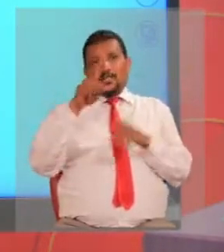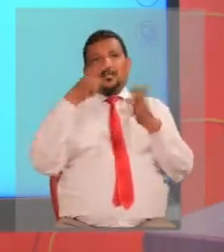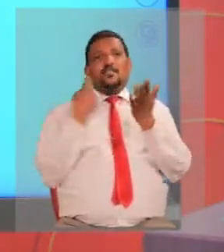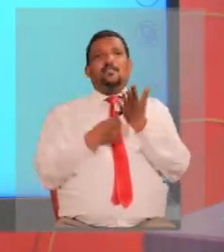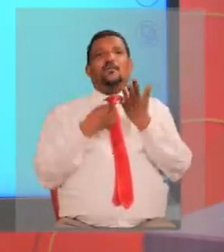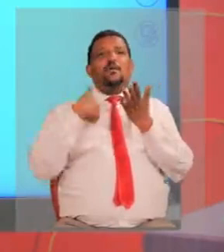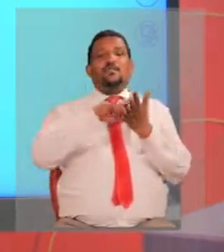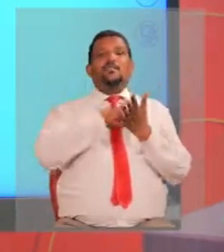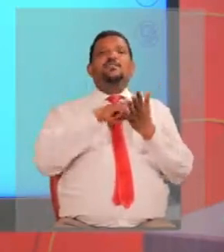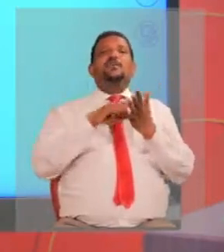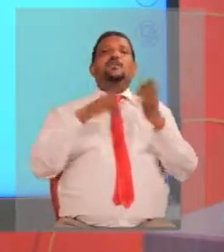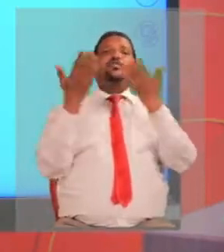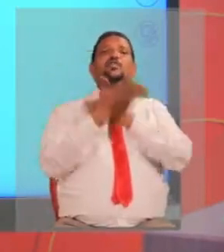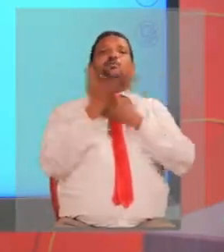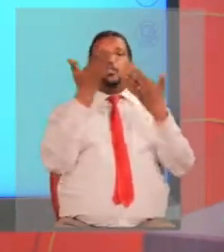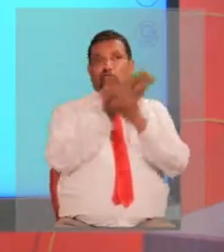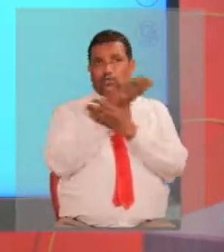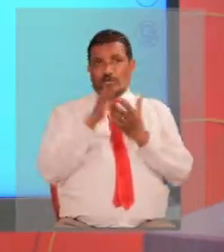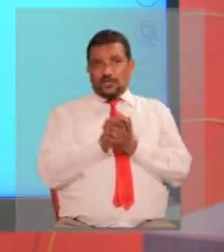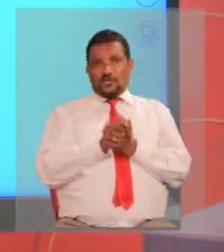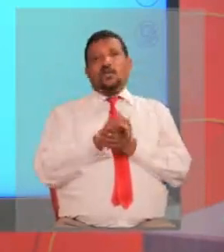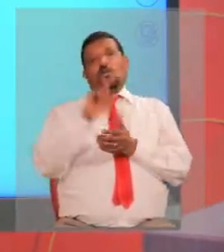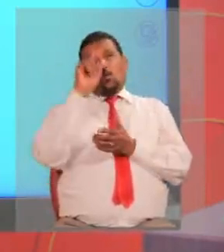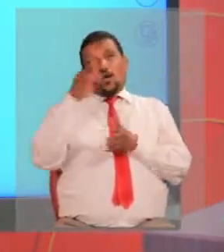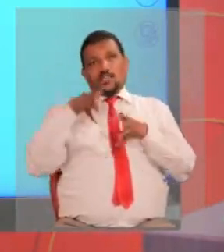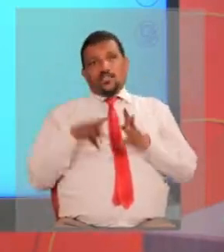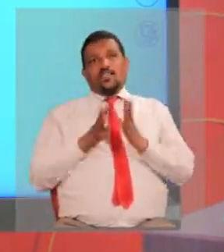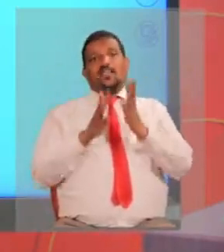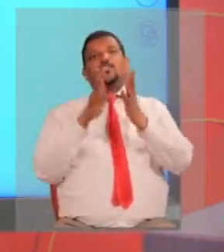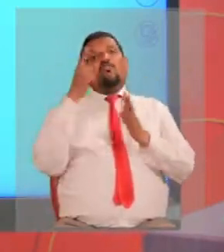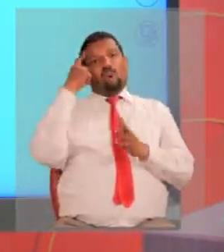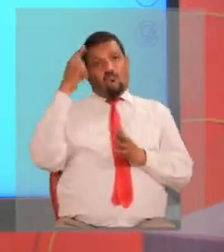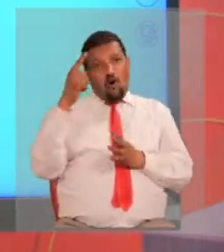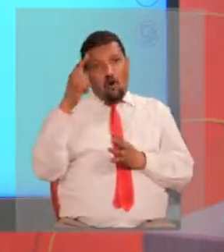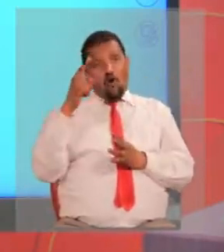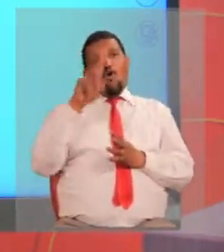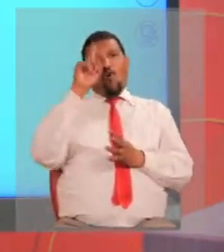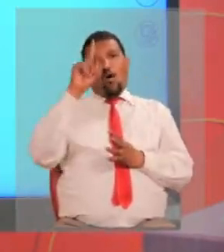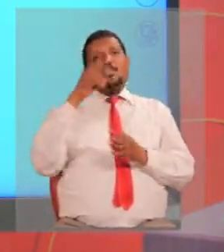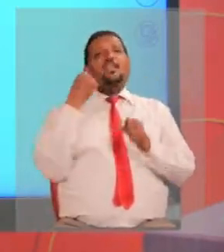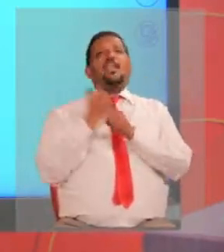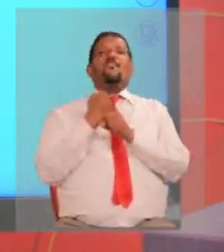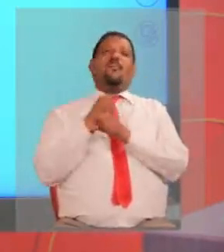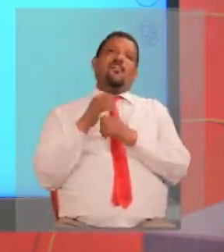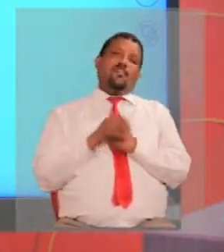means we are substituting 1 tractor for 1 labor.